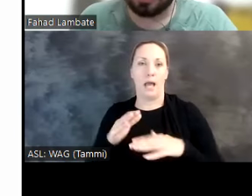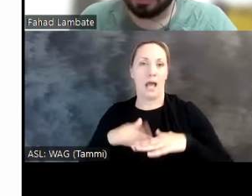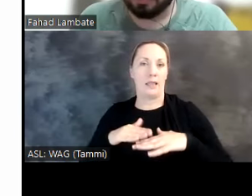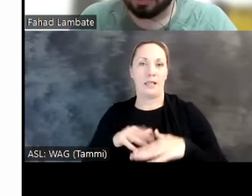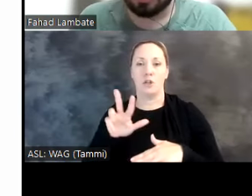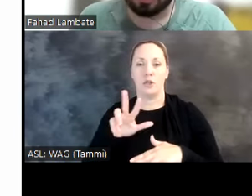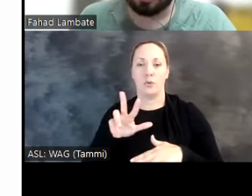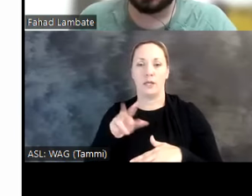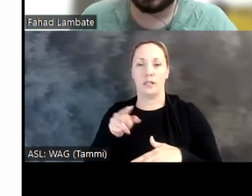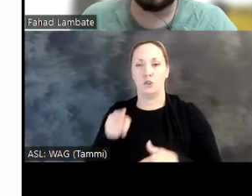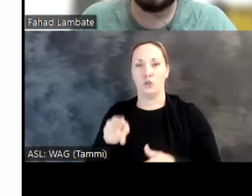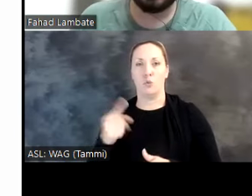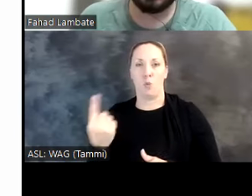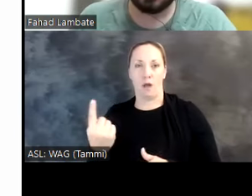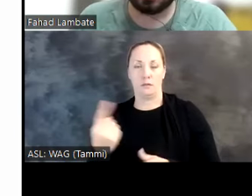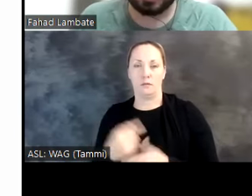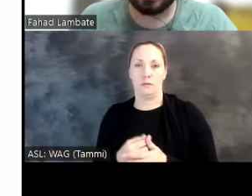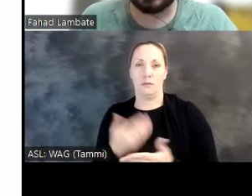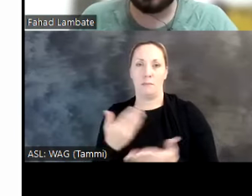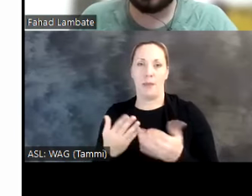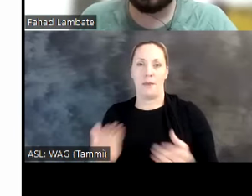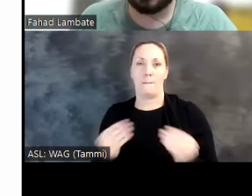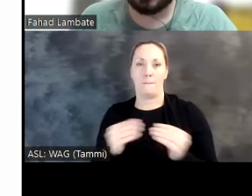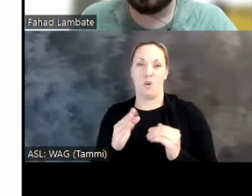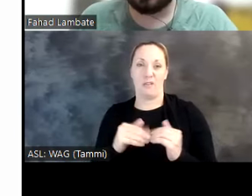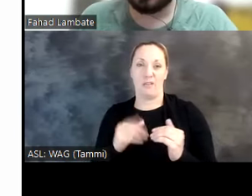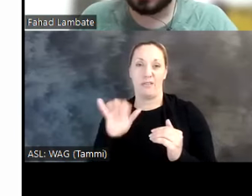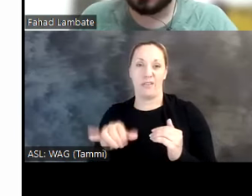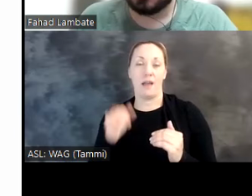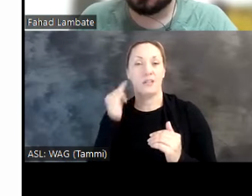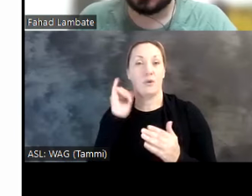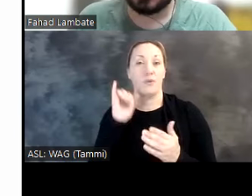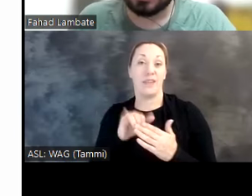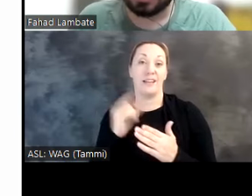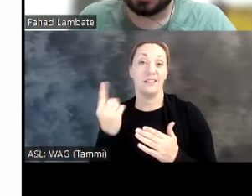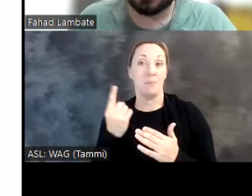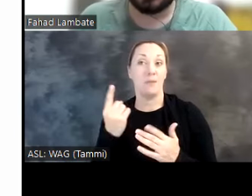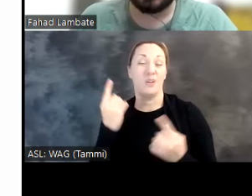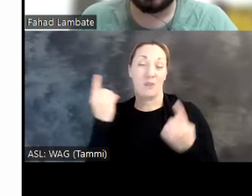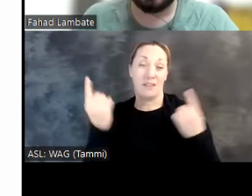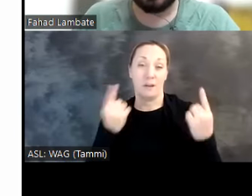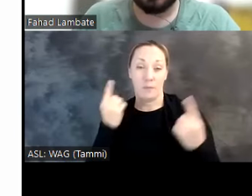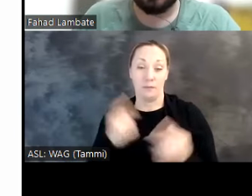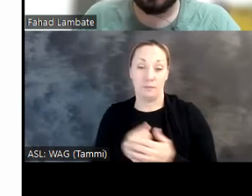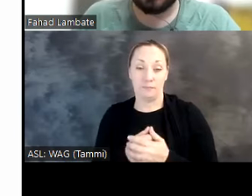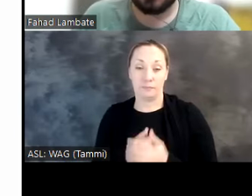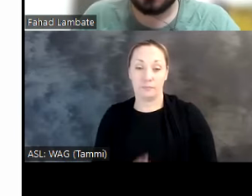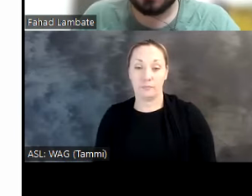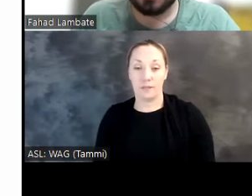3:1, if not more than that. So that is something you will have to keep into consideration.